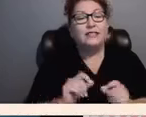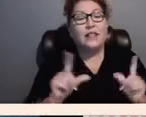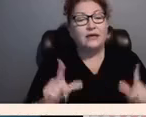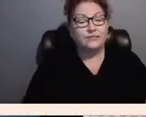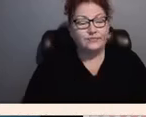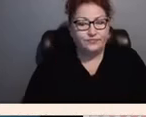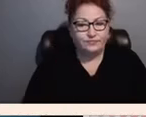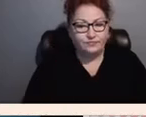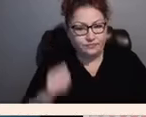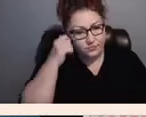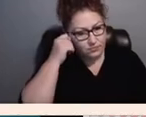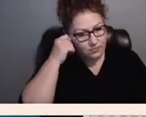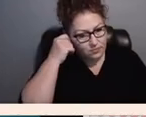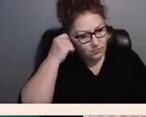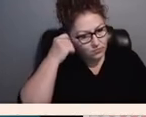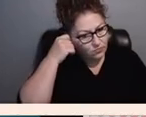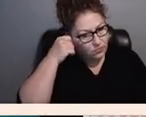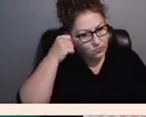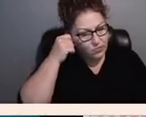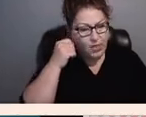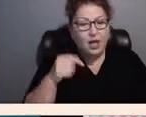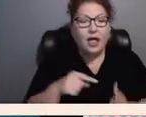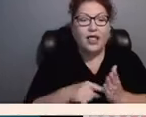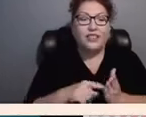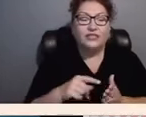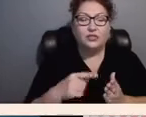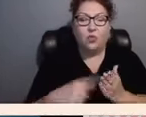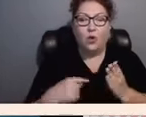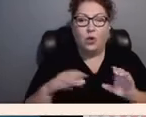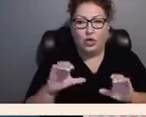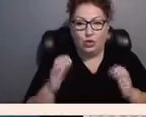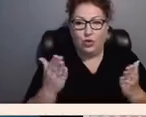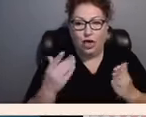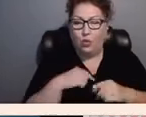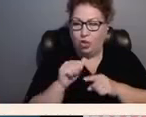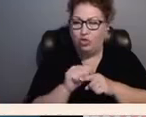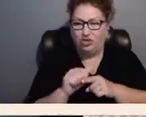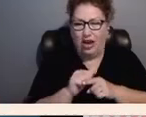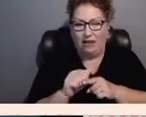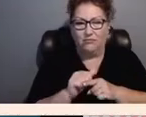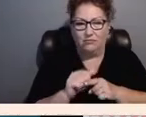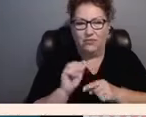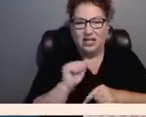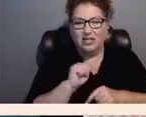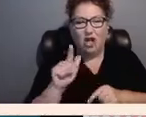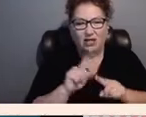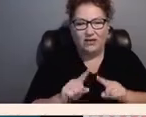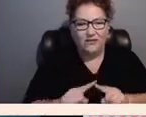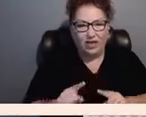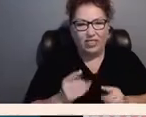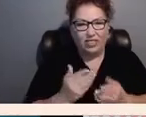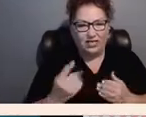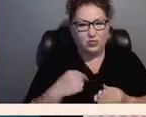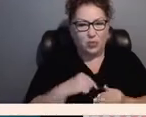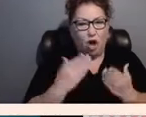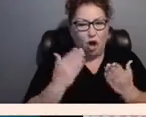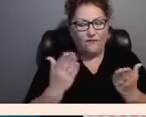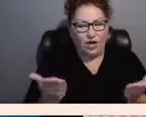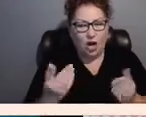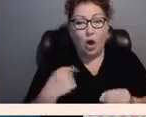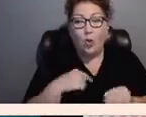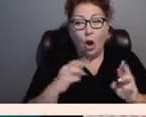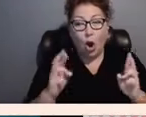So this is what we do here. We train credit. These are all the designations that we offer here. And we're hoping those in